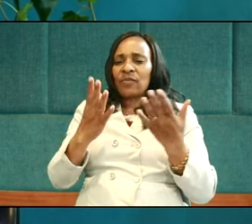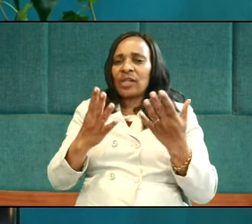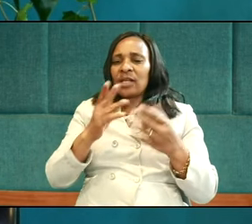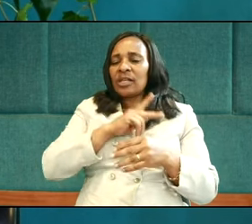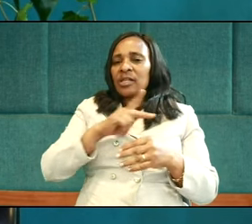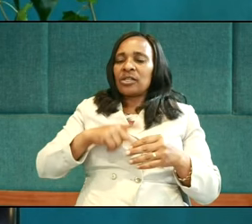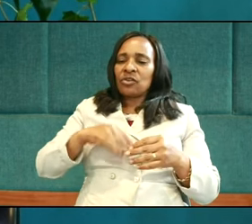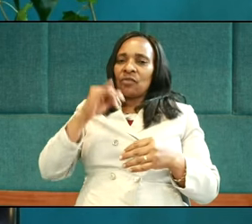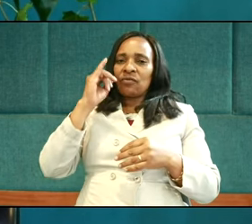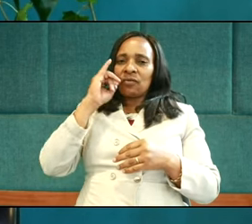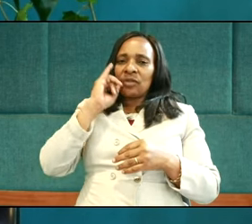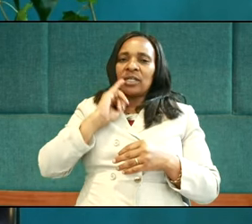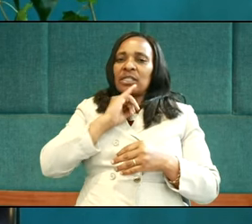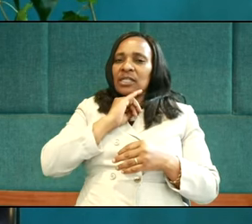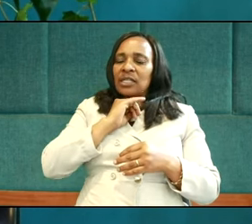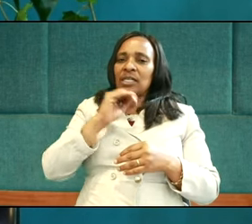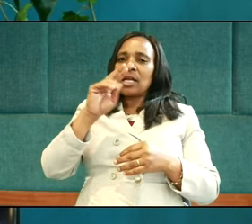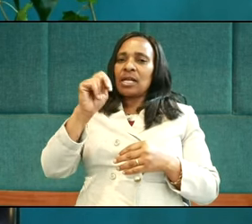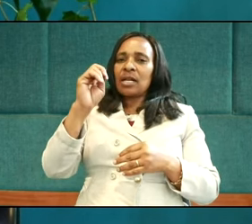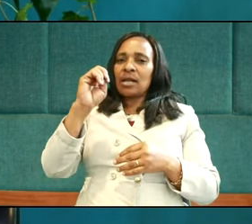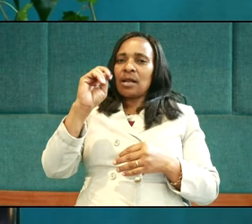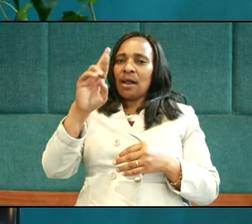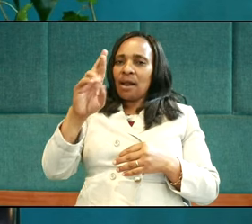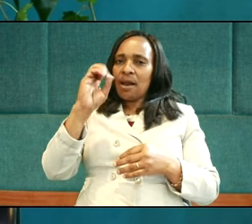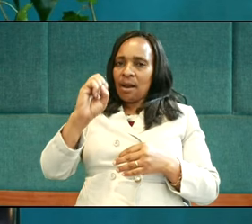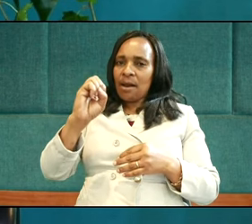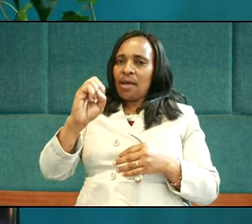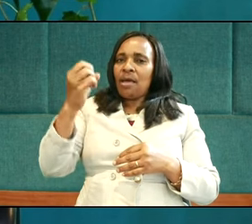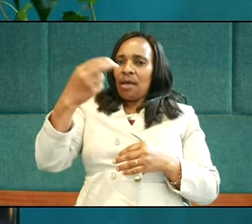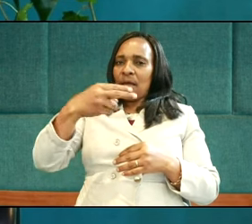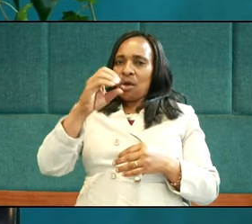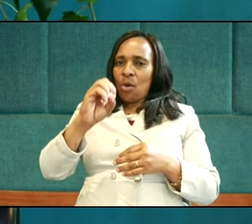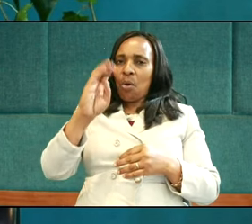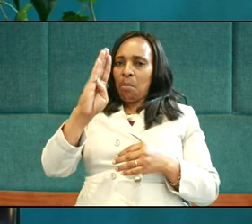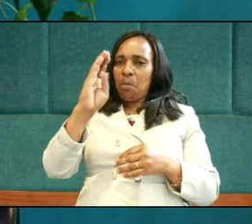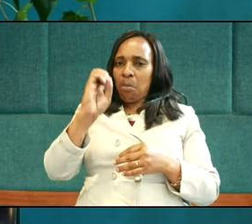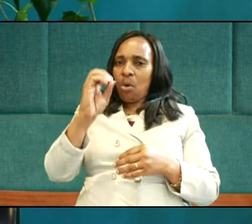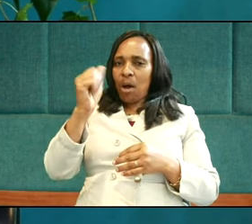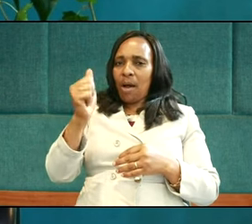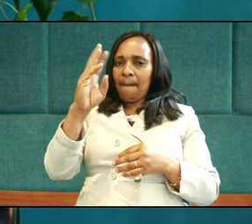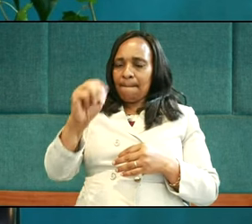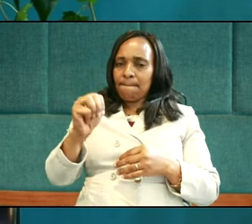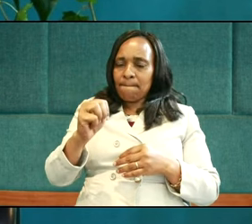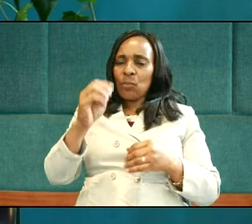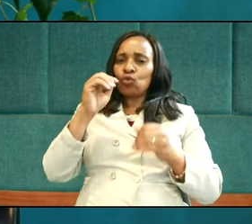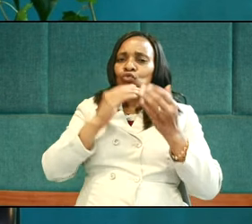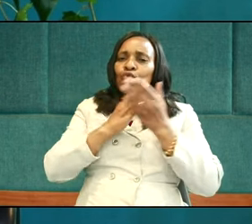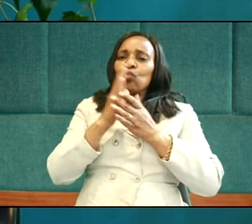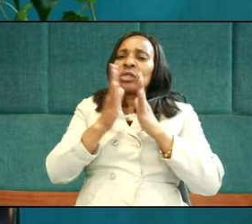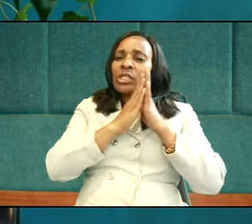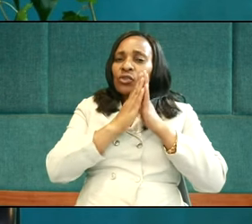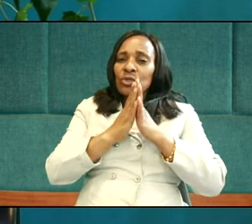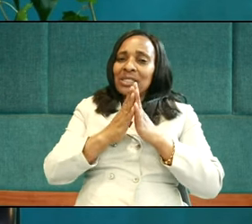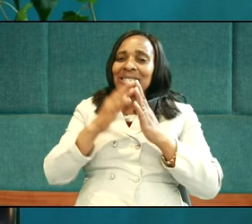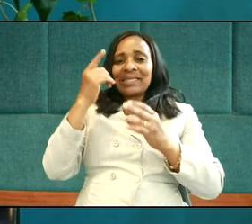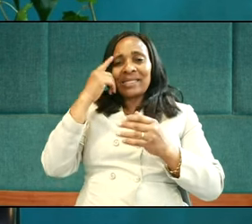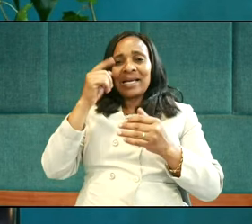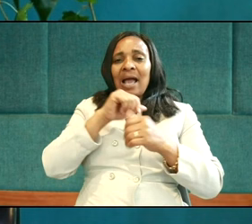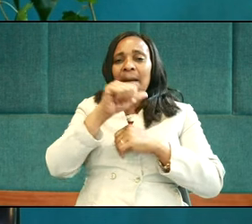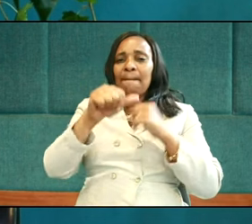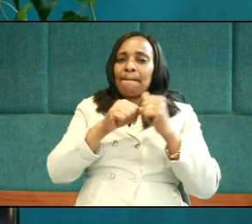kings of Israel. His name is Rehoboam. Through the story, we'll be able to think about